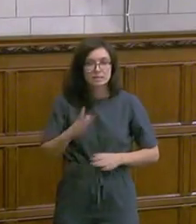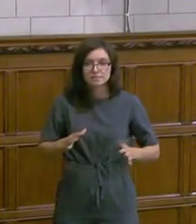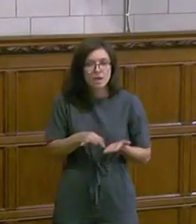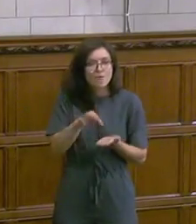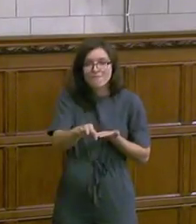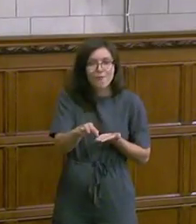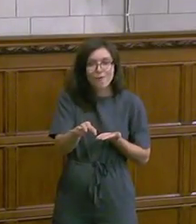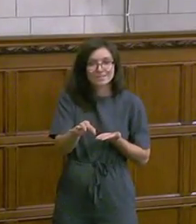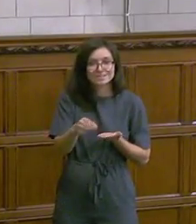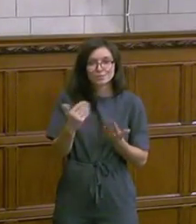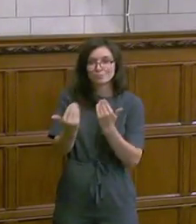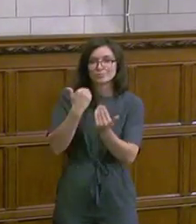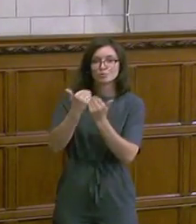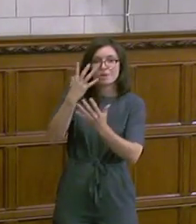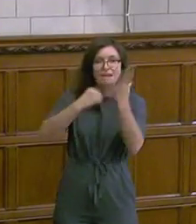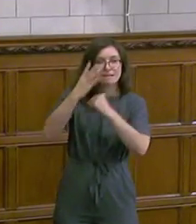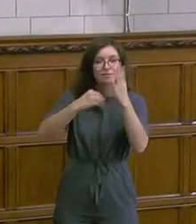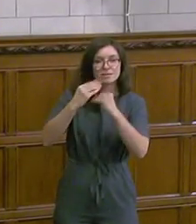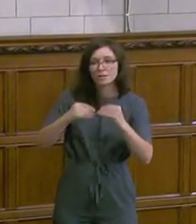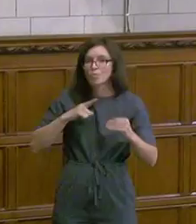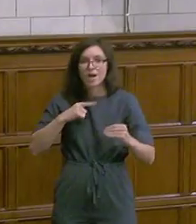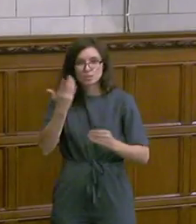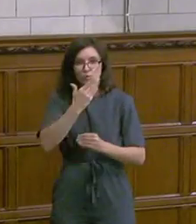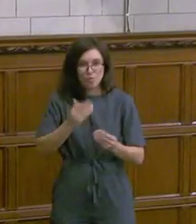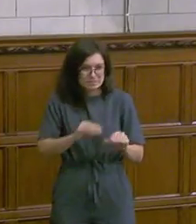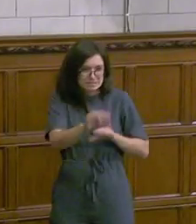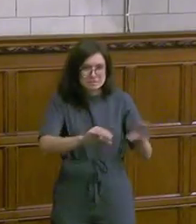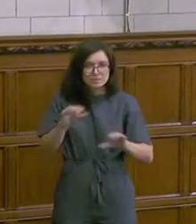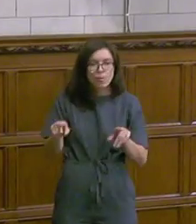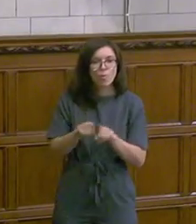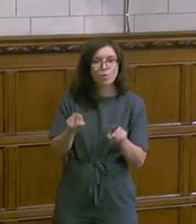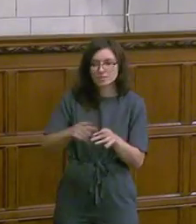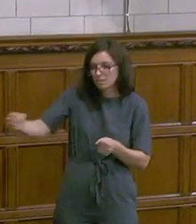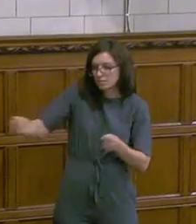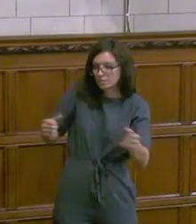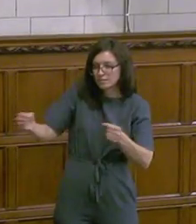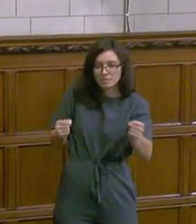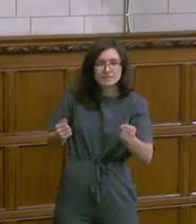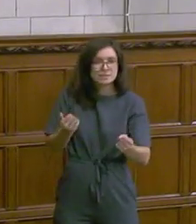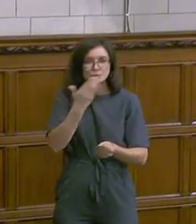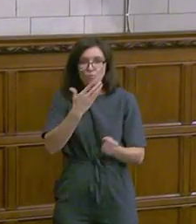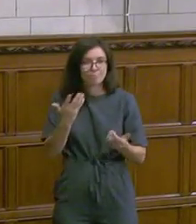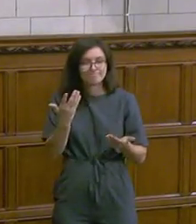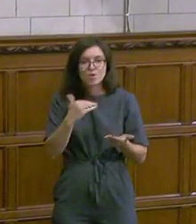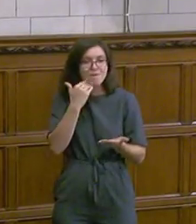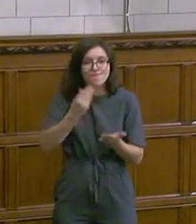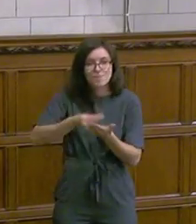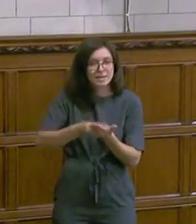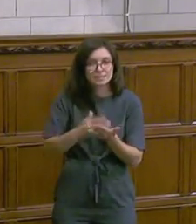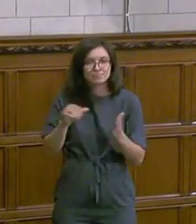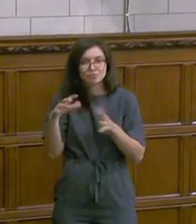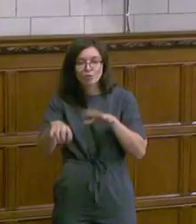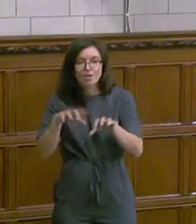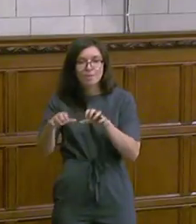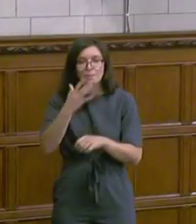staff while also employing somebody who is yet to retire. In 2016, the Department for Education commissioned